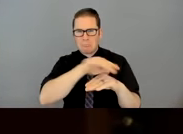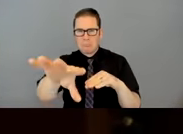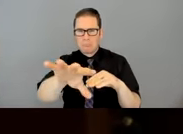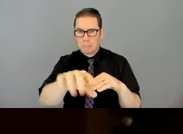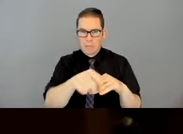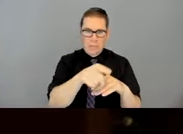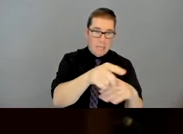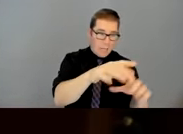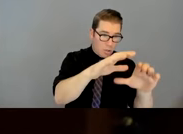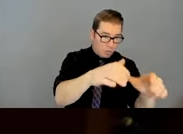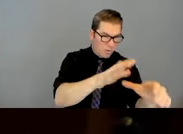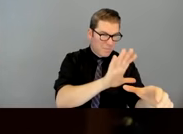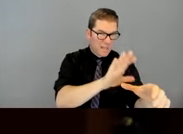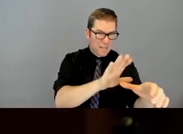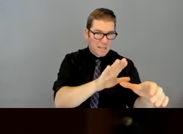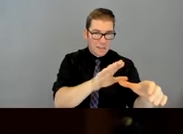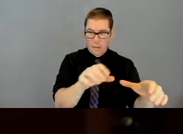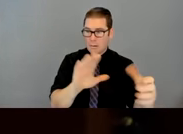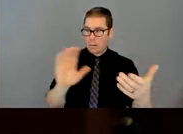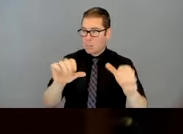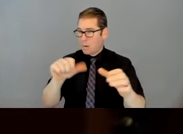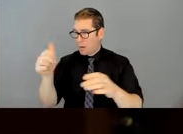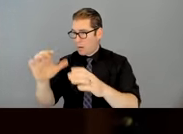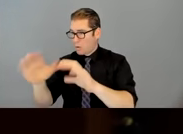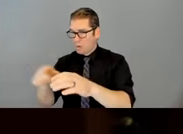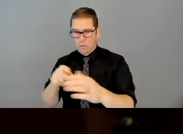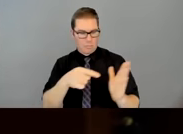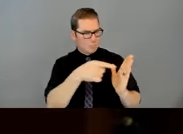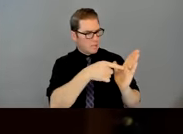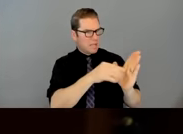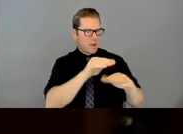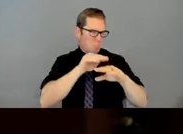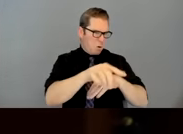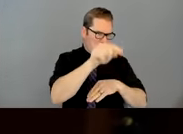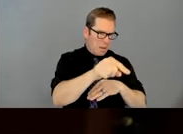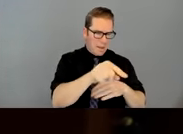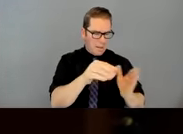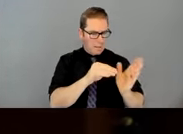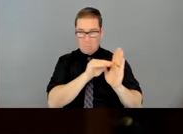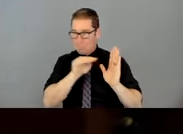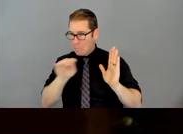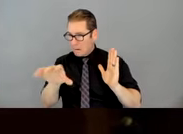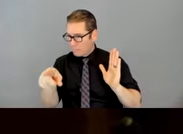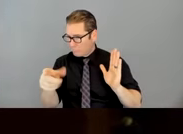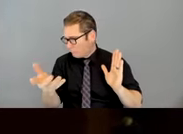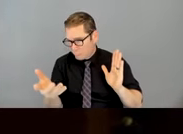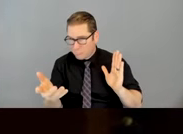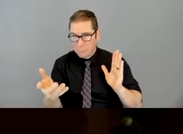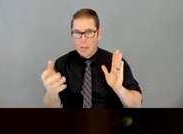groups over others? That's a kind of a litmus test for the policy.